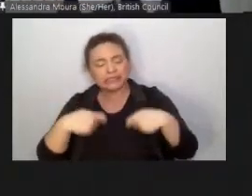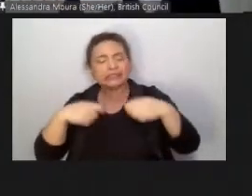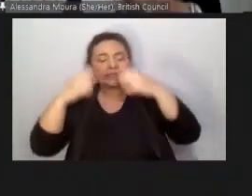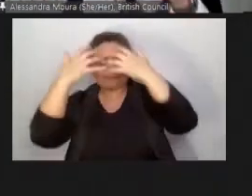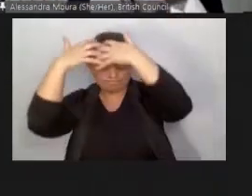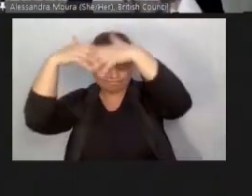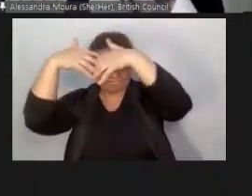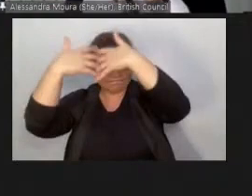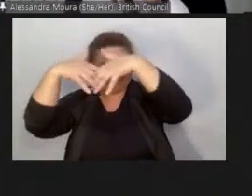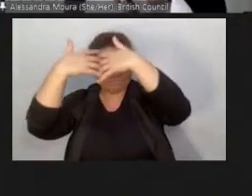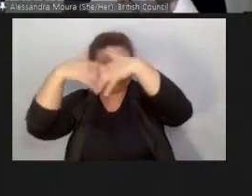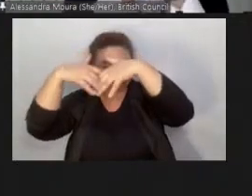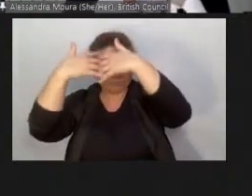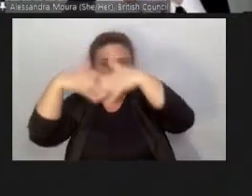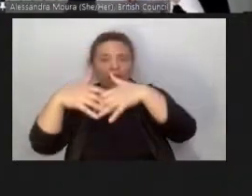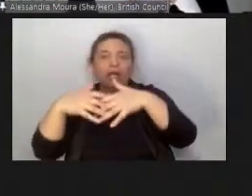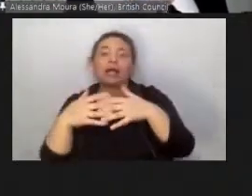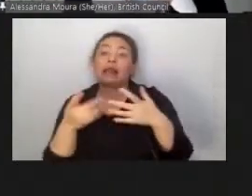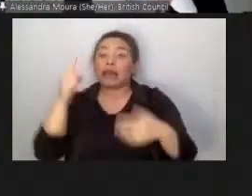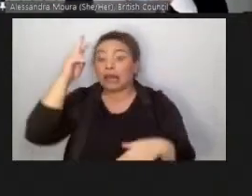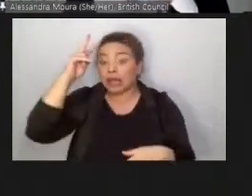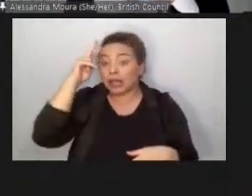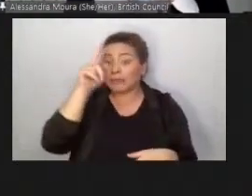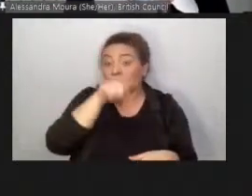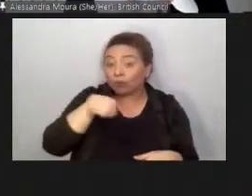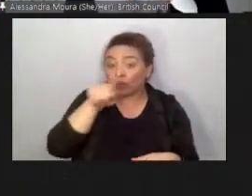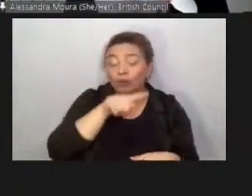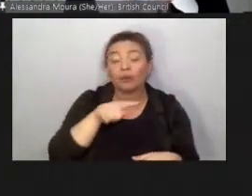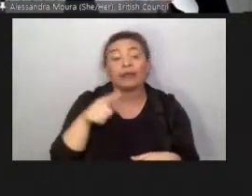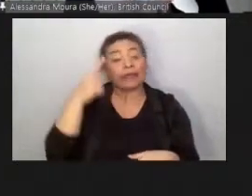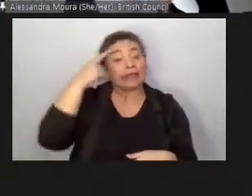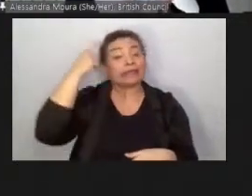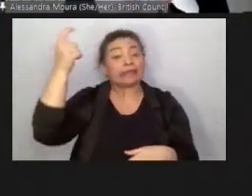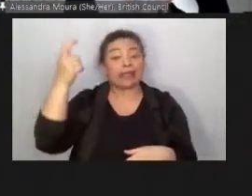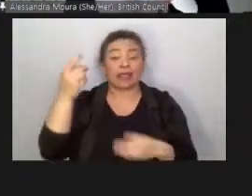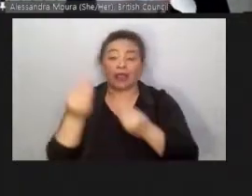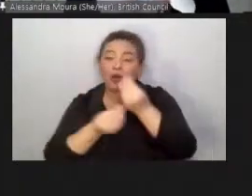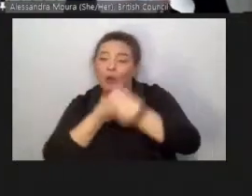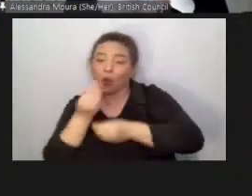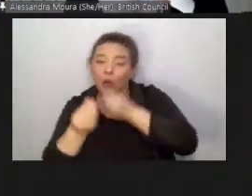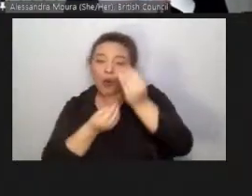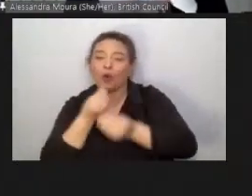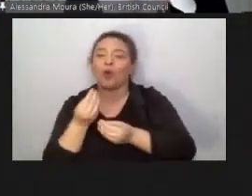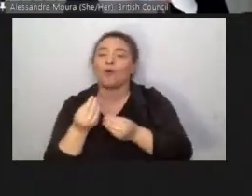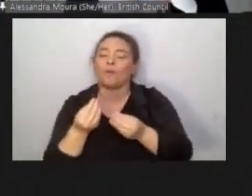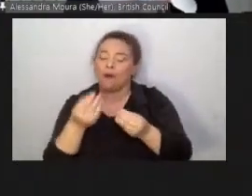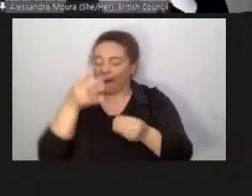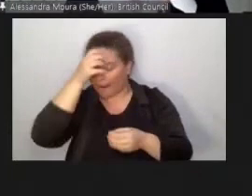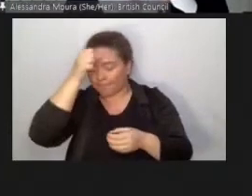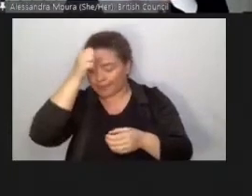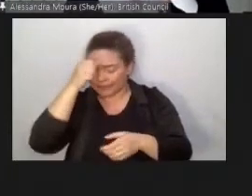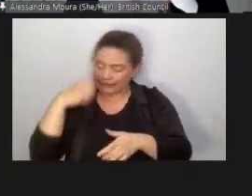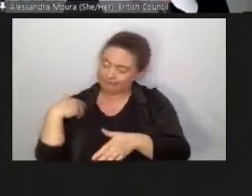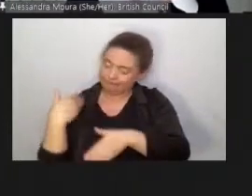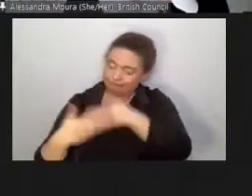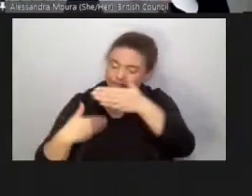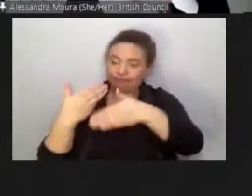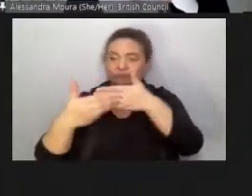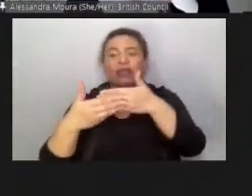the learning outcomes that we wanted to make lots of different opportunities for professional